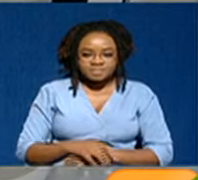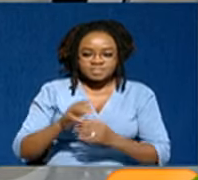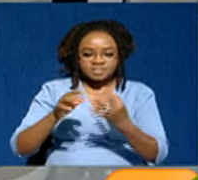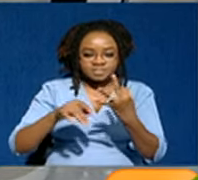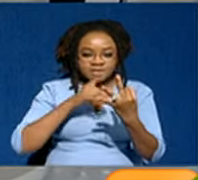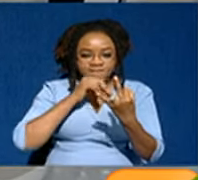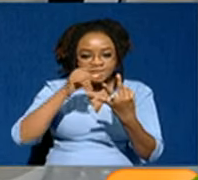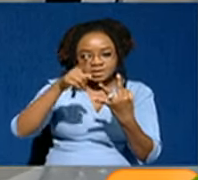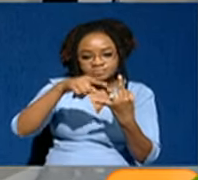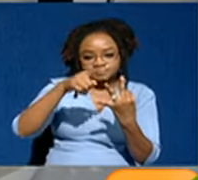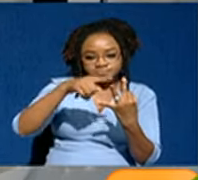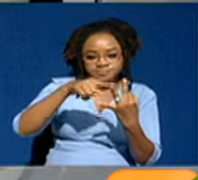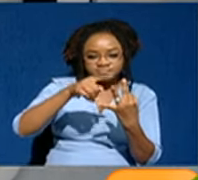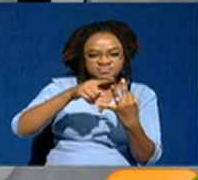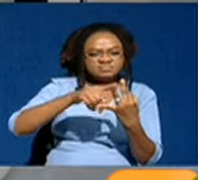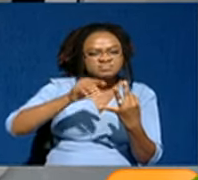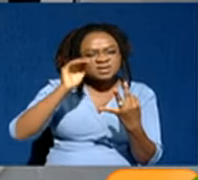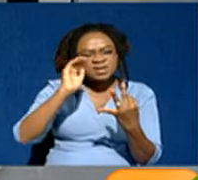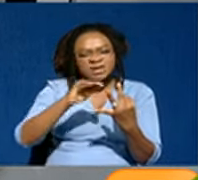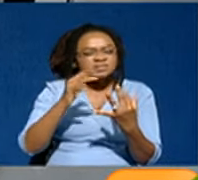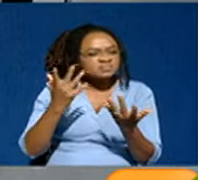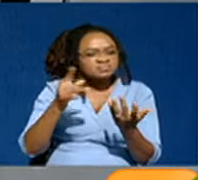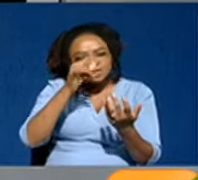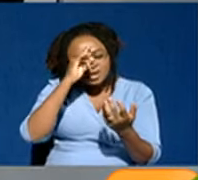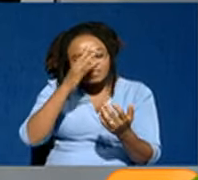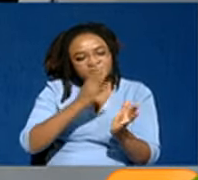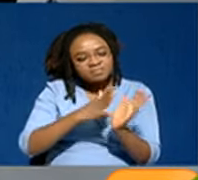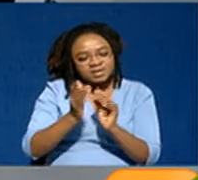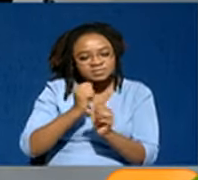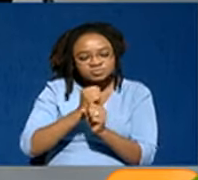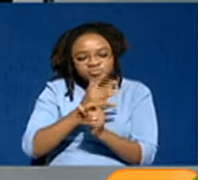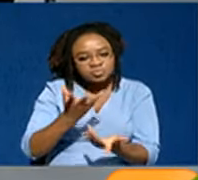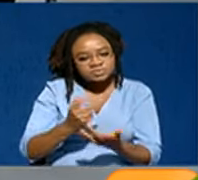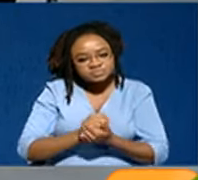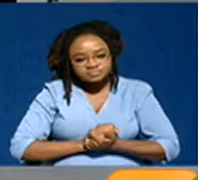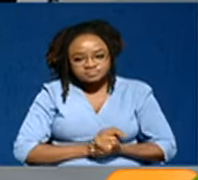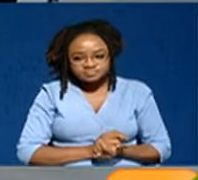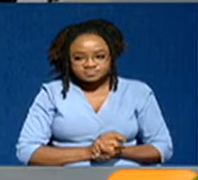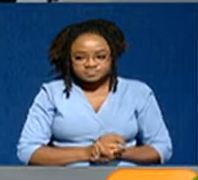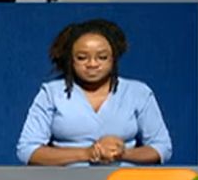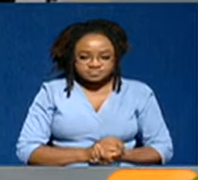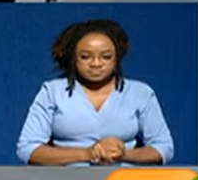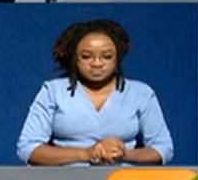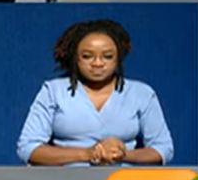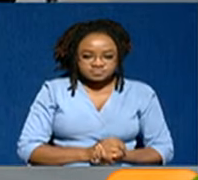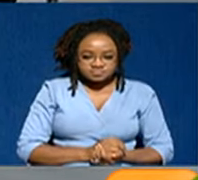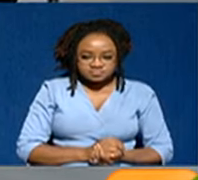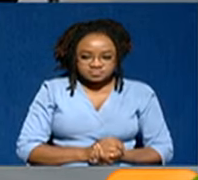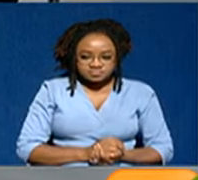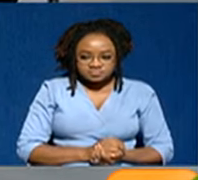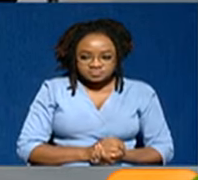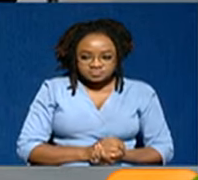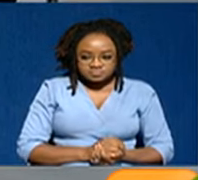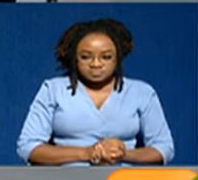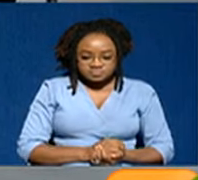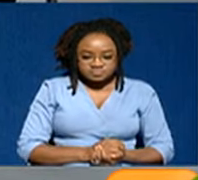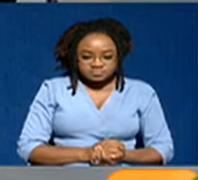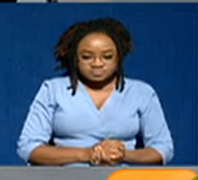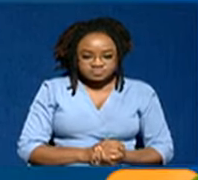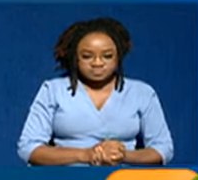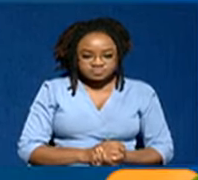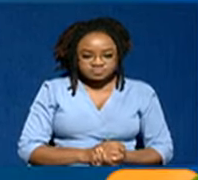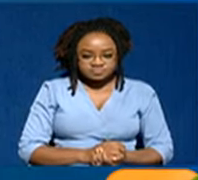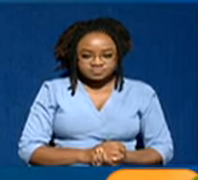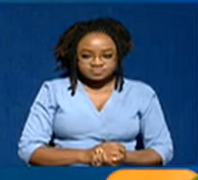strike about? And is the government doing anything to stop this strike? Yeah, so thank you very much, Trevor, for having me